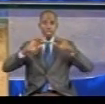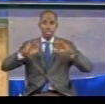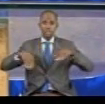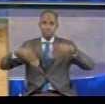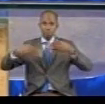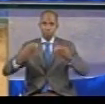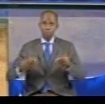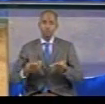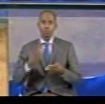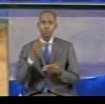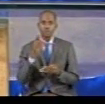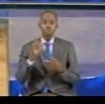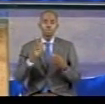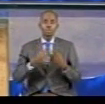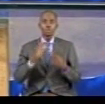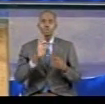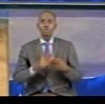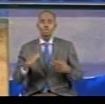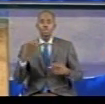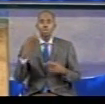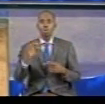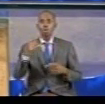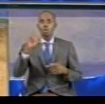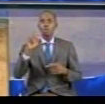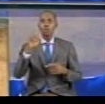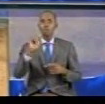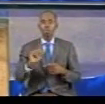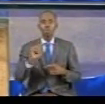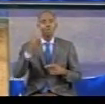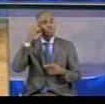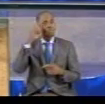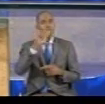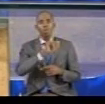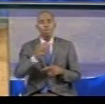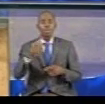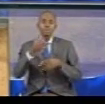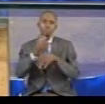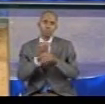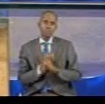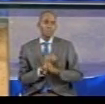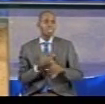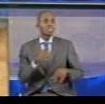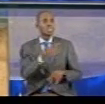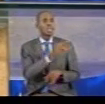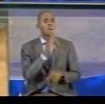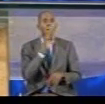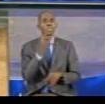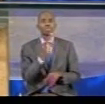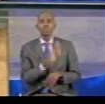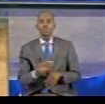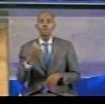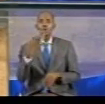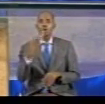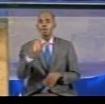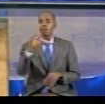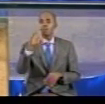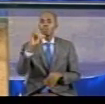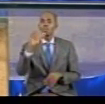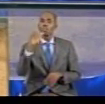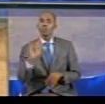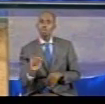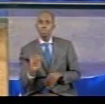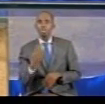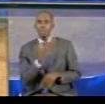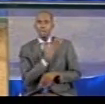of Lot for a possession. They were the children of Lot, and I've given them that